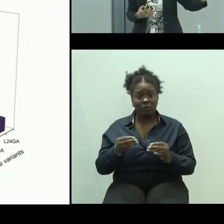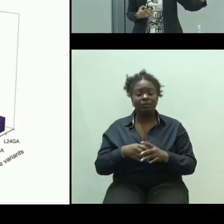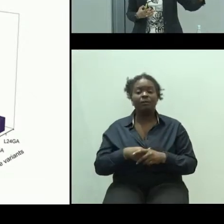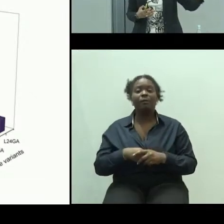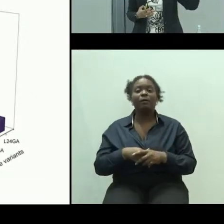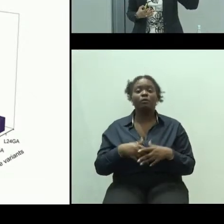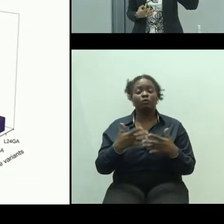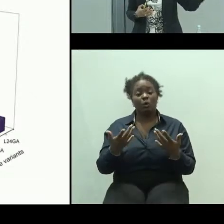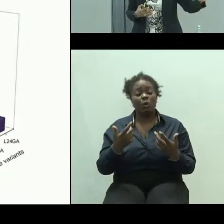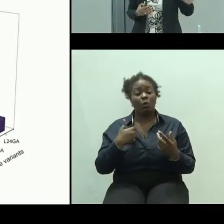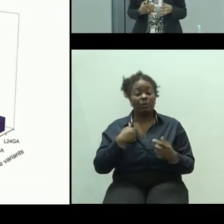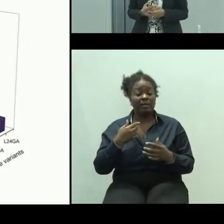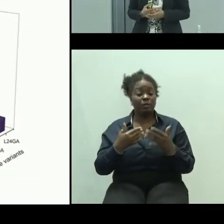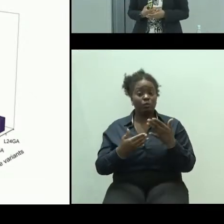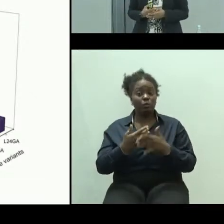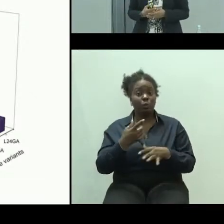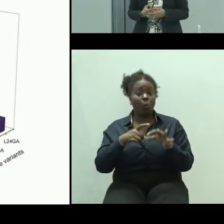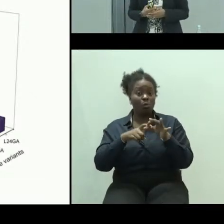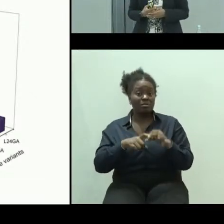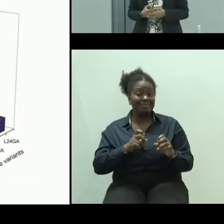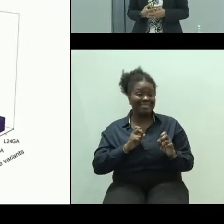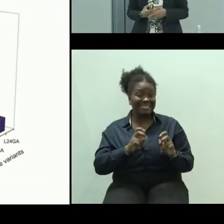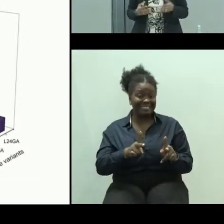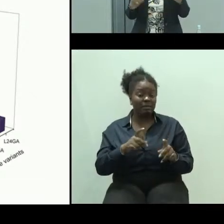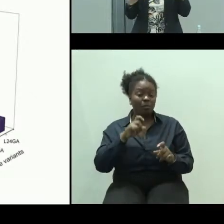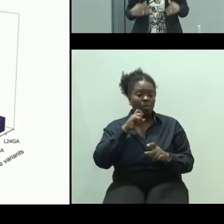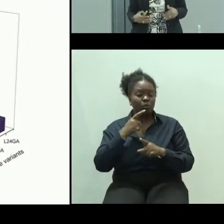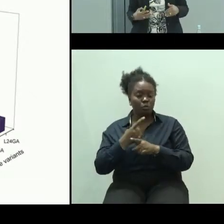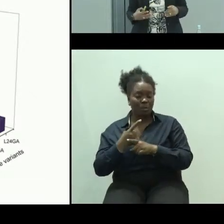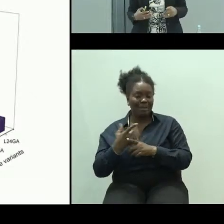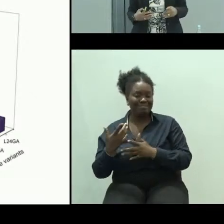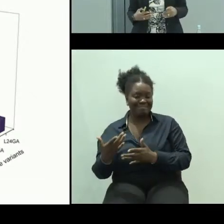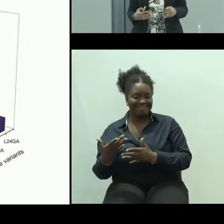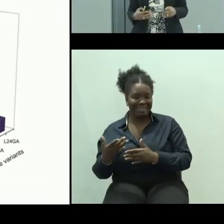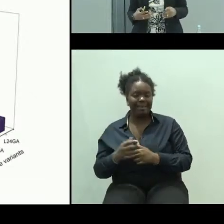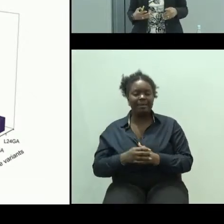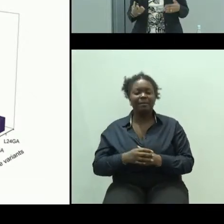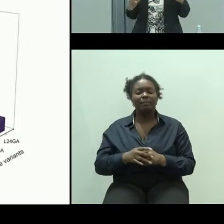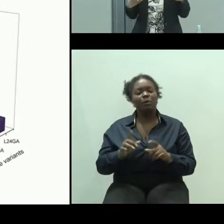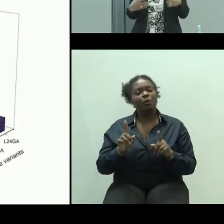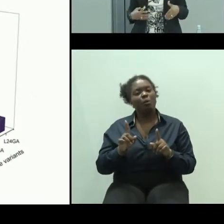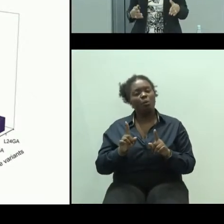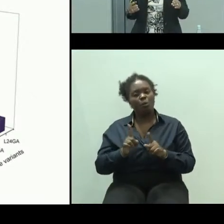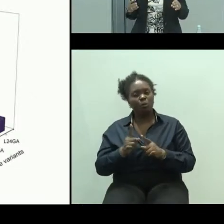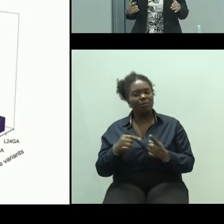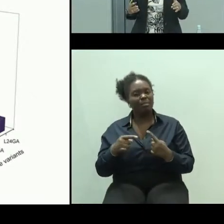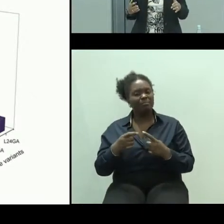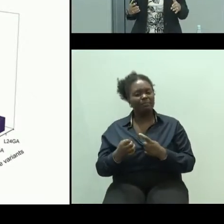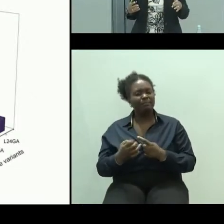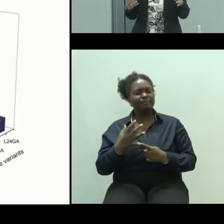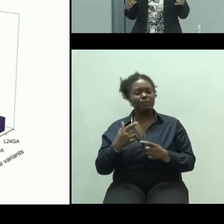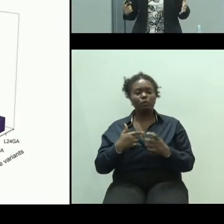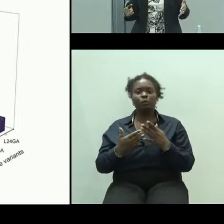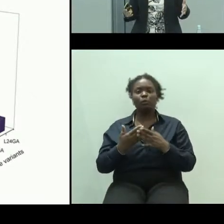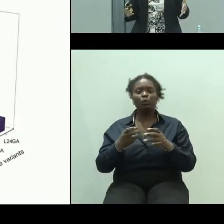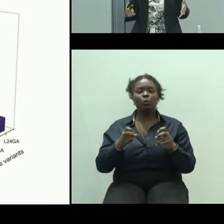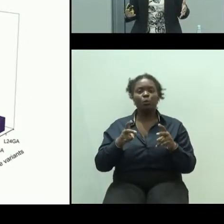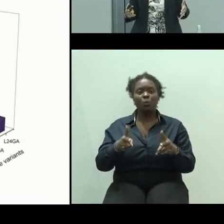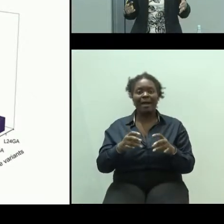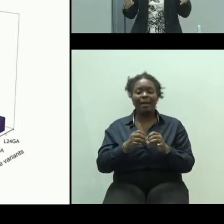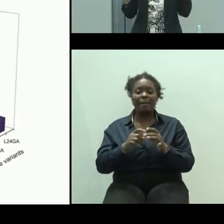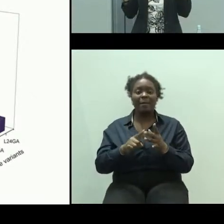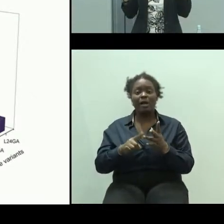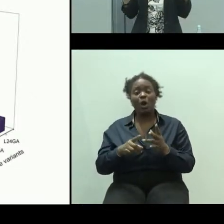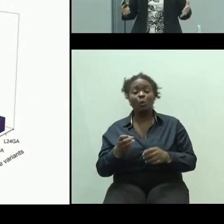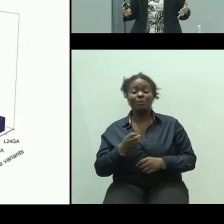sensing systems. I'm not going to talk about that today, but we also have been inspired to think about new ways of using